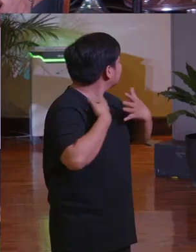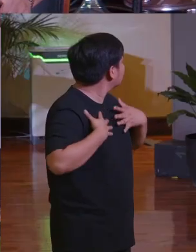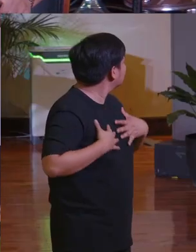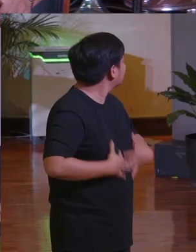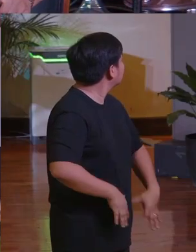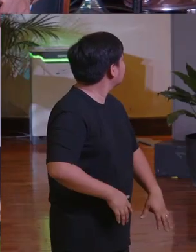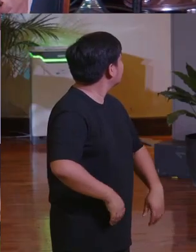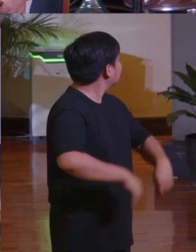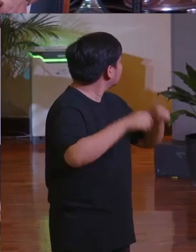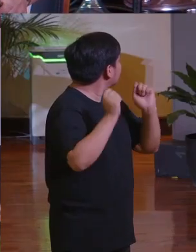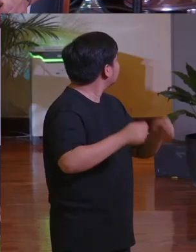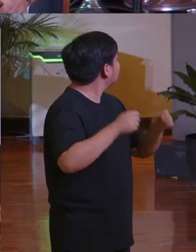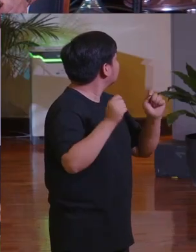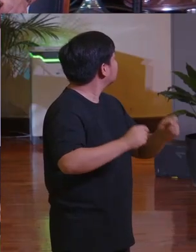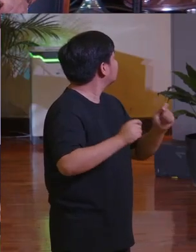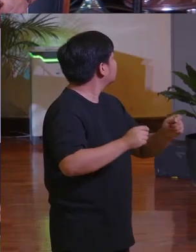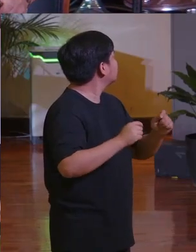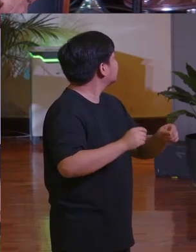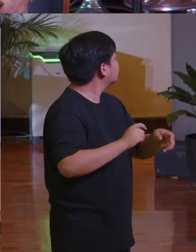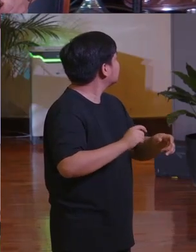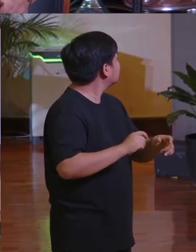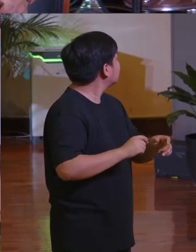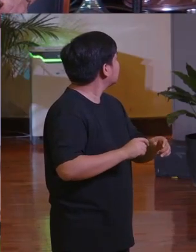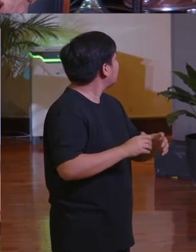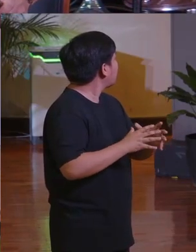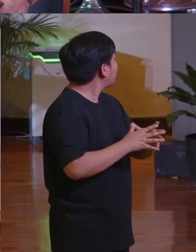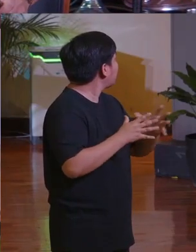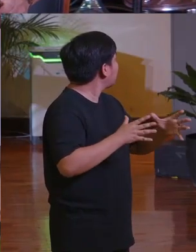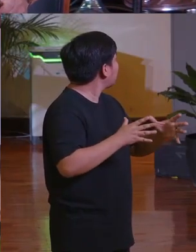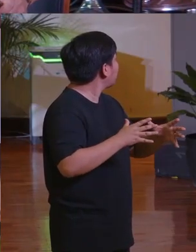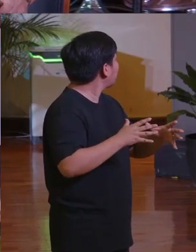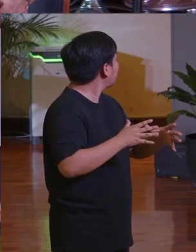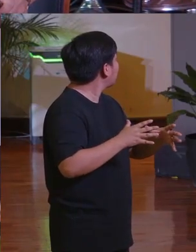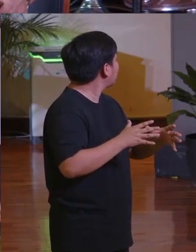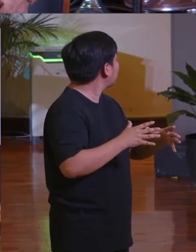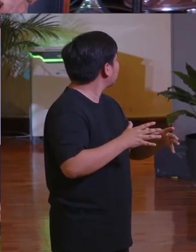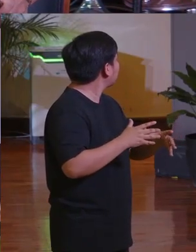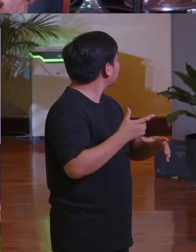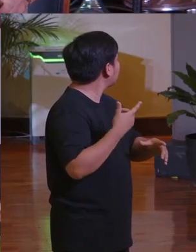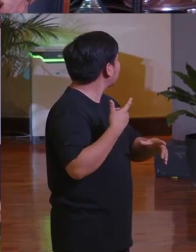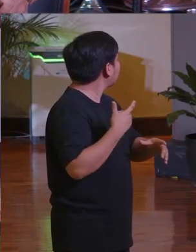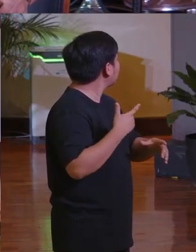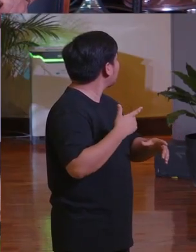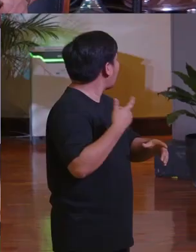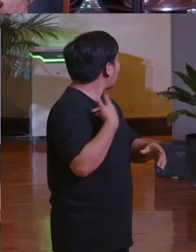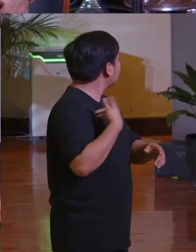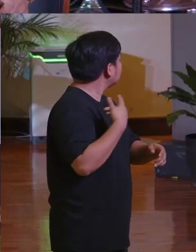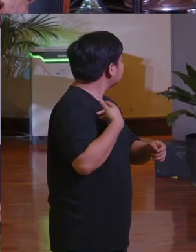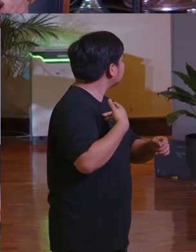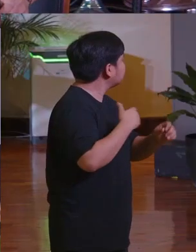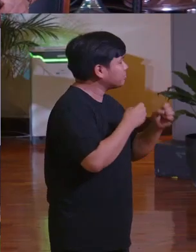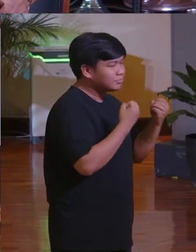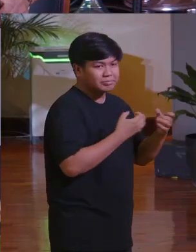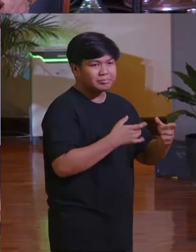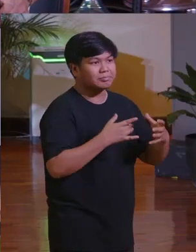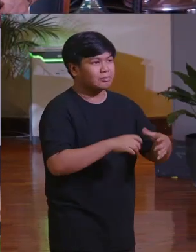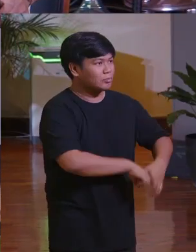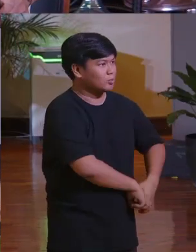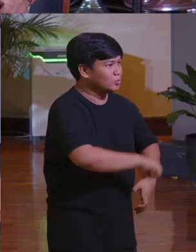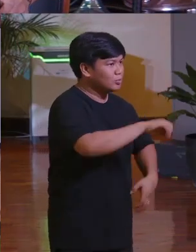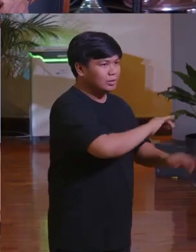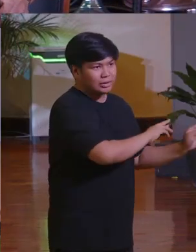scarlet, the chariots come with flashing metal. On the day he musters them, the cypress spears are